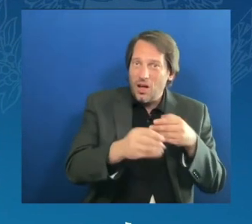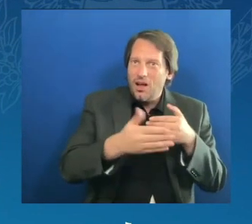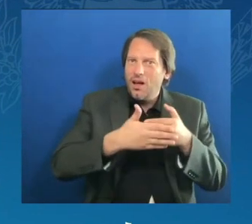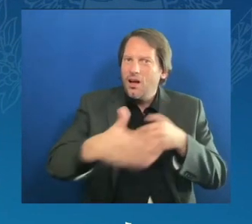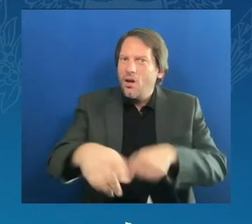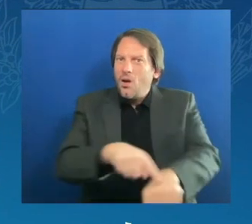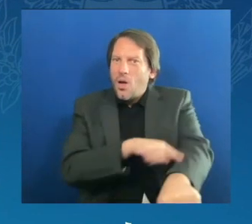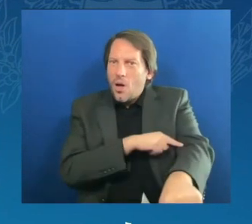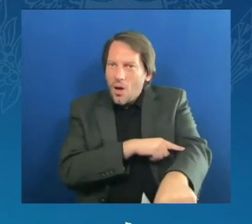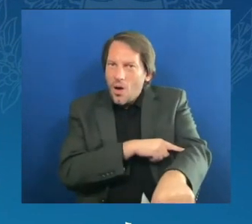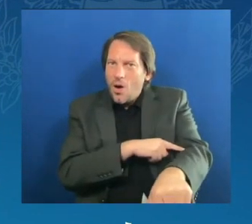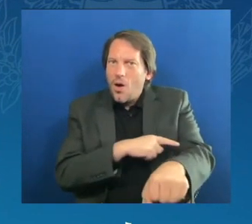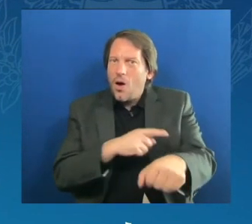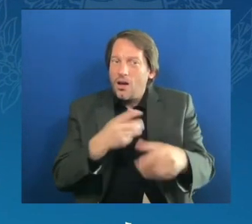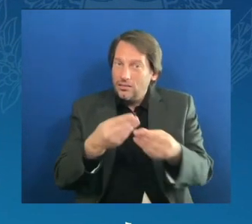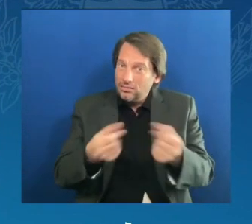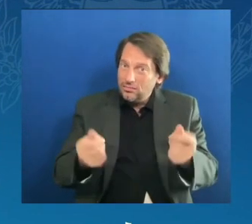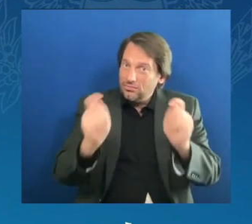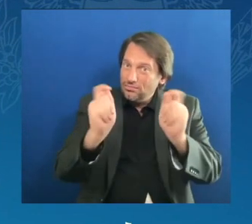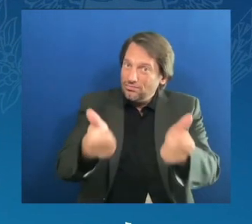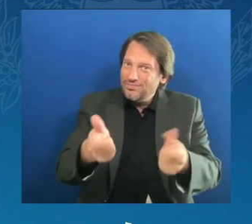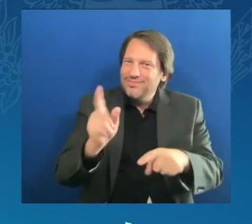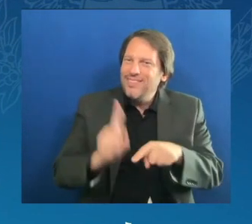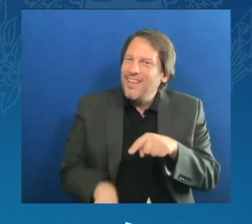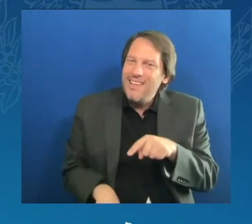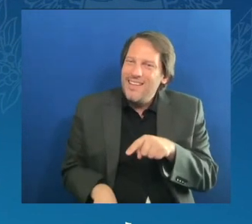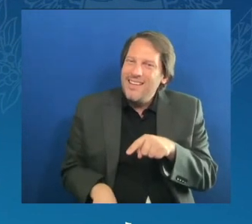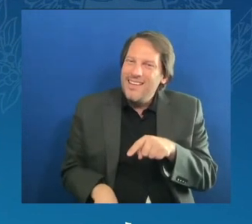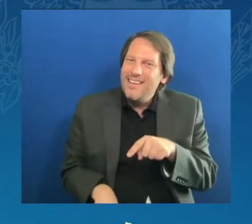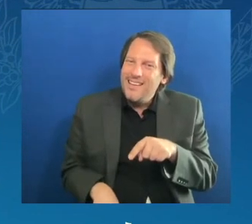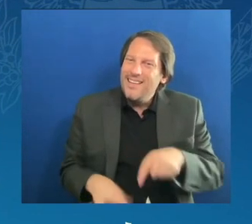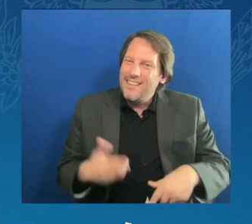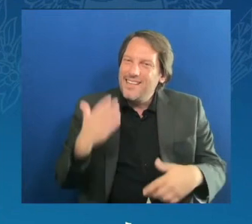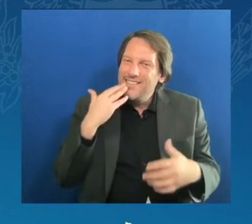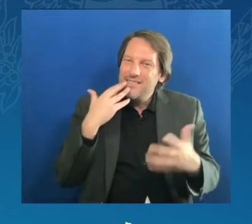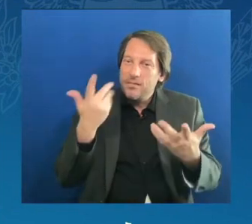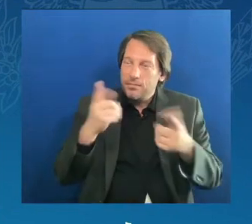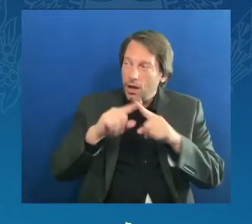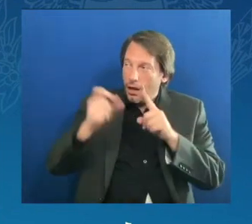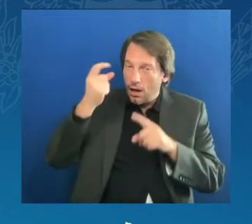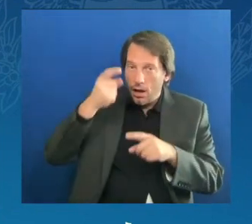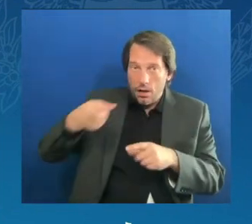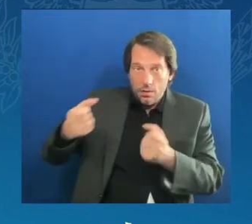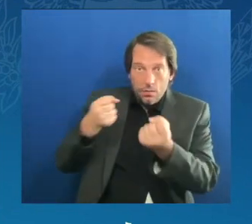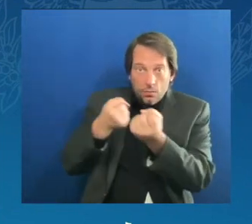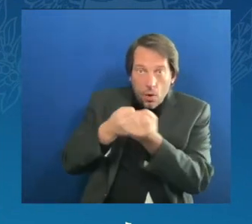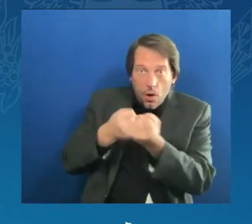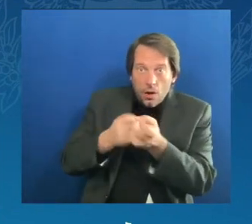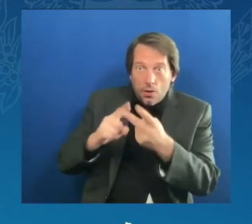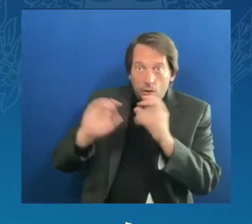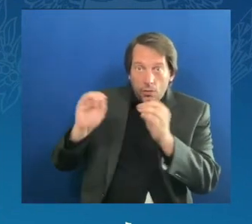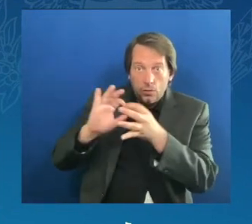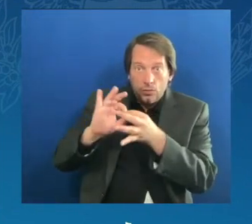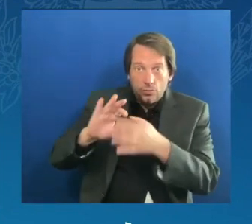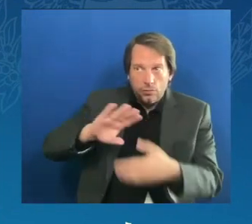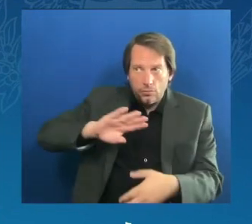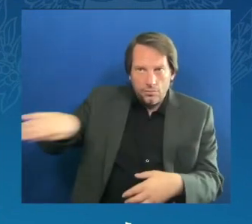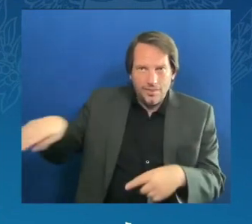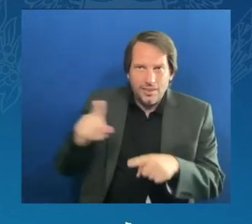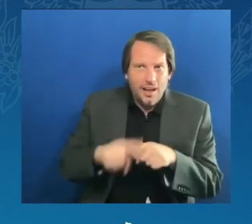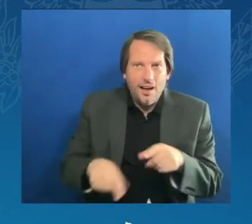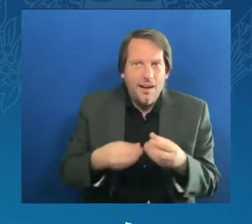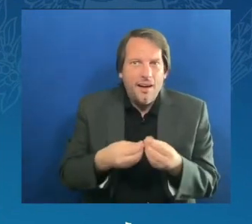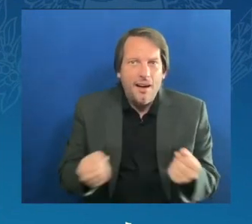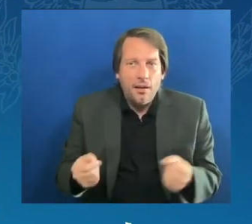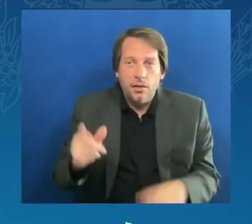and cooperation from the United States and other key international partners. So, as I said, this is a